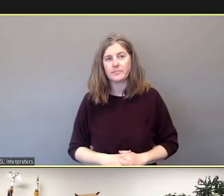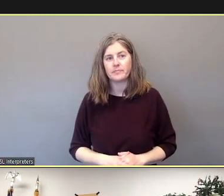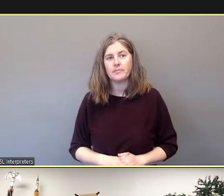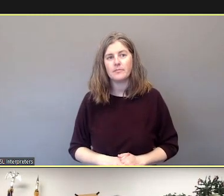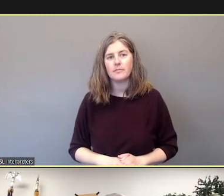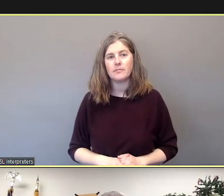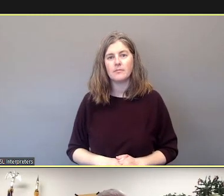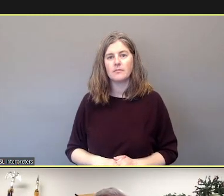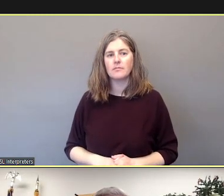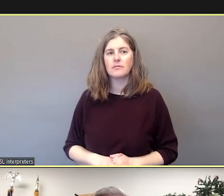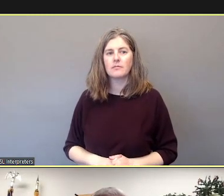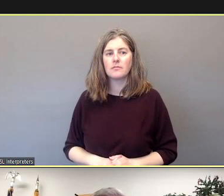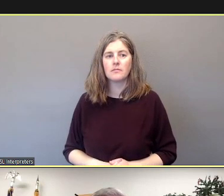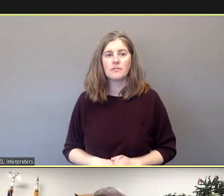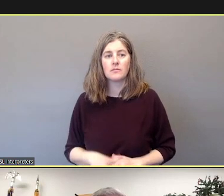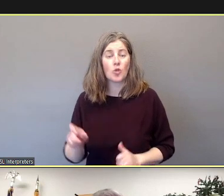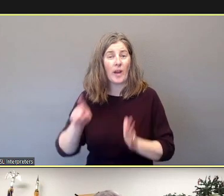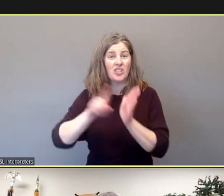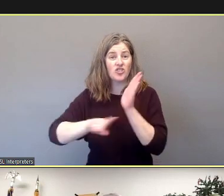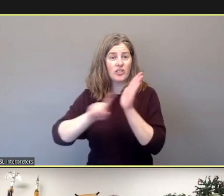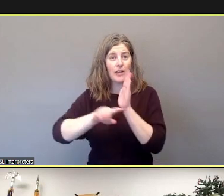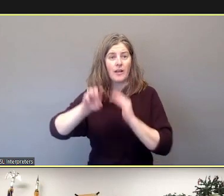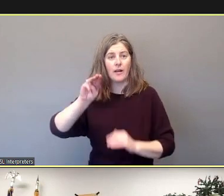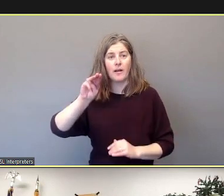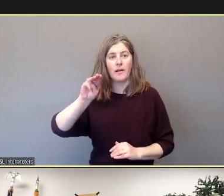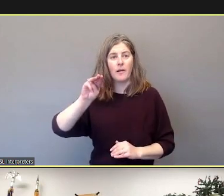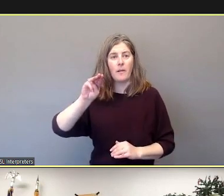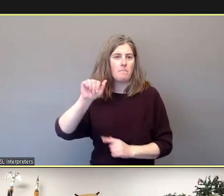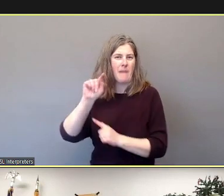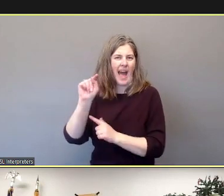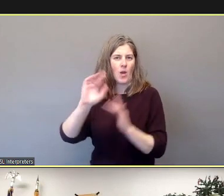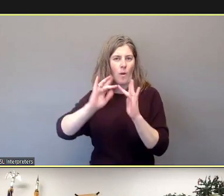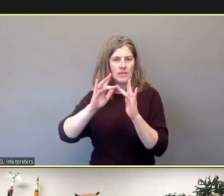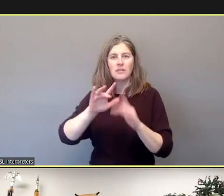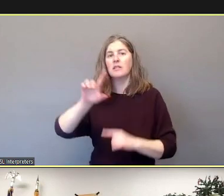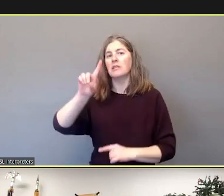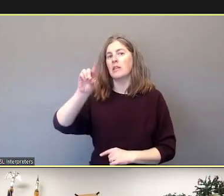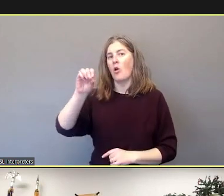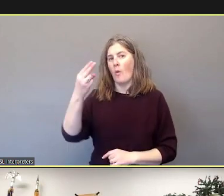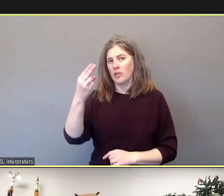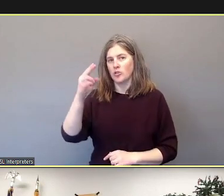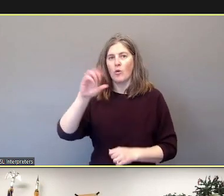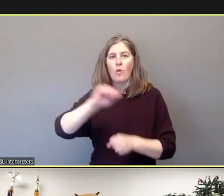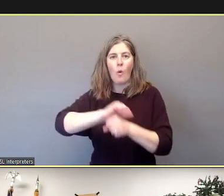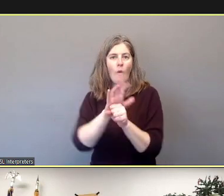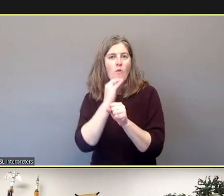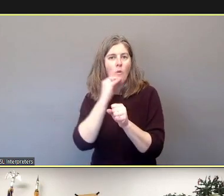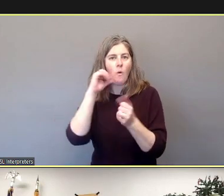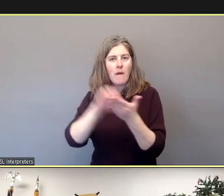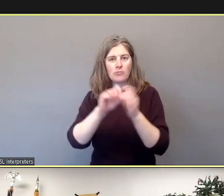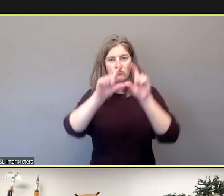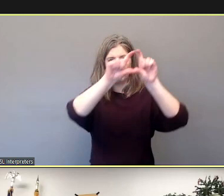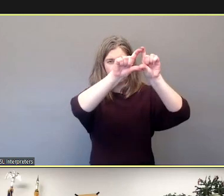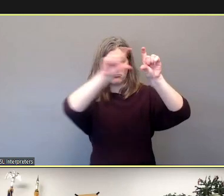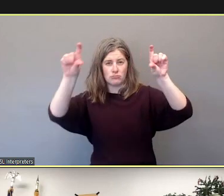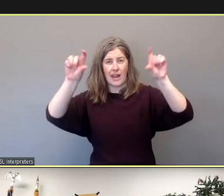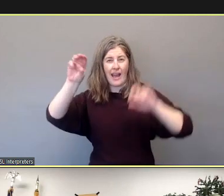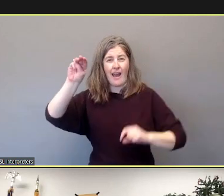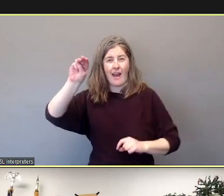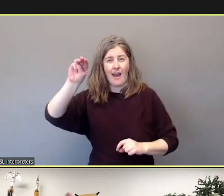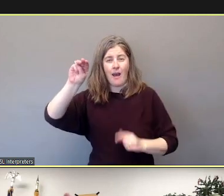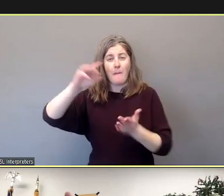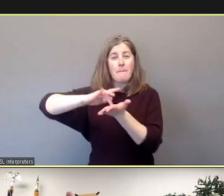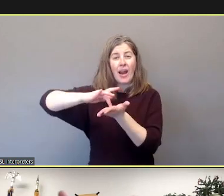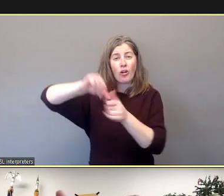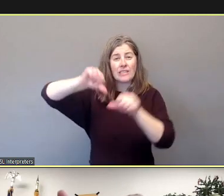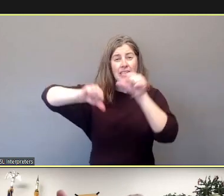you know, you can go to the MAT webpage. If you go to the DOH COVID homepage under medical and scientific